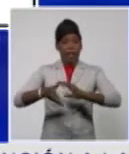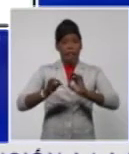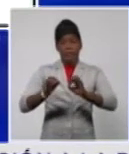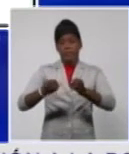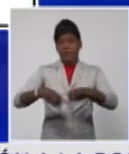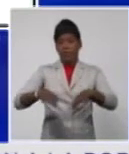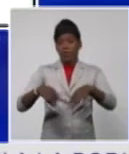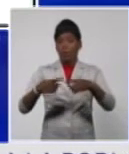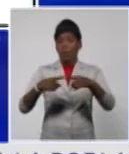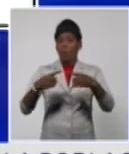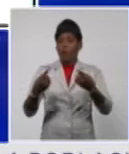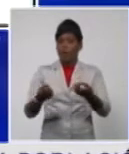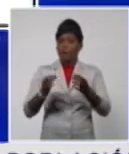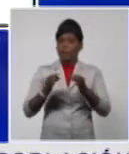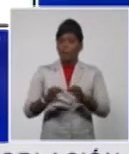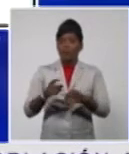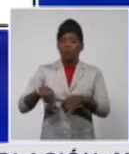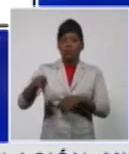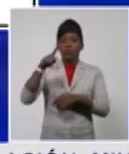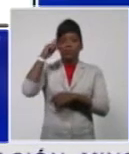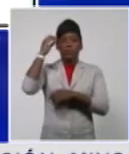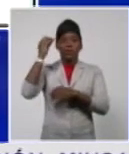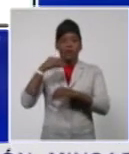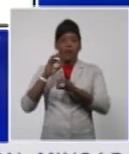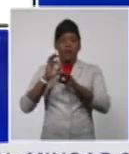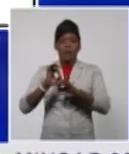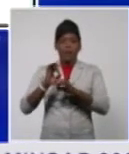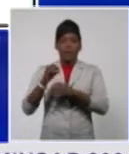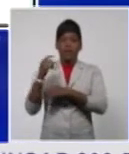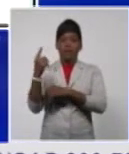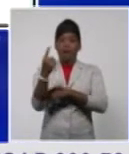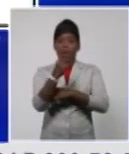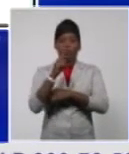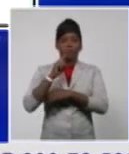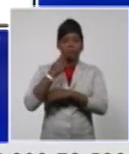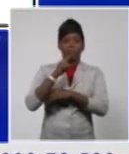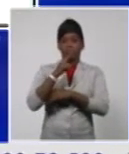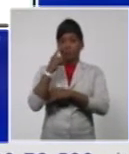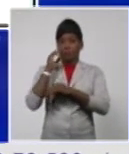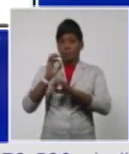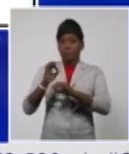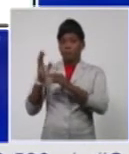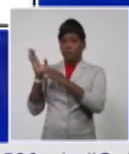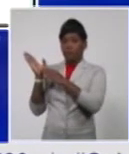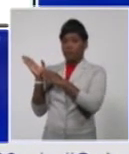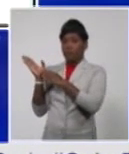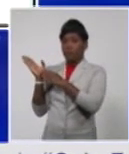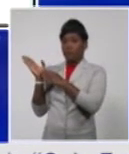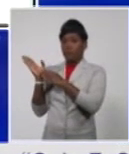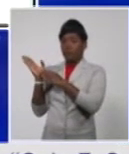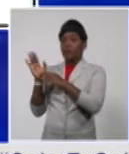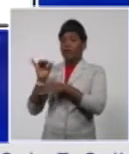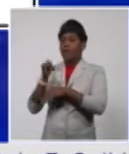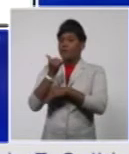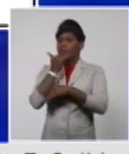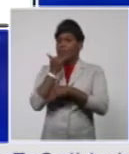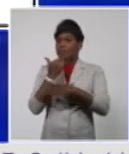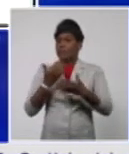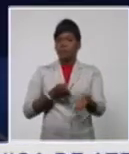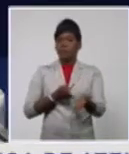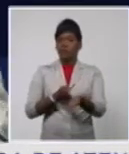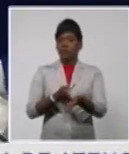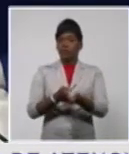affected. But, as can be illustrated, the most significant amount of cases are from the municipality of Ciego de